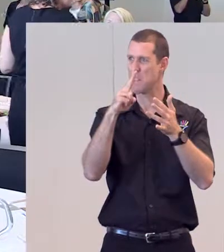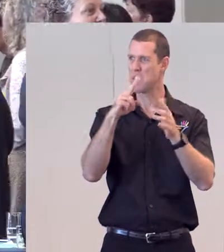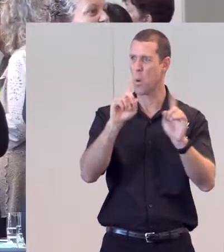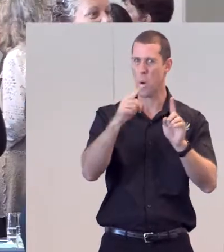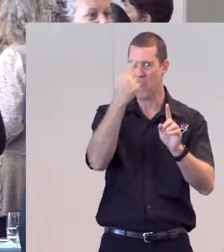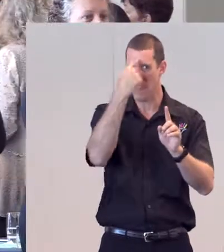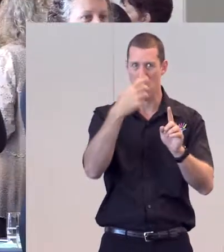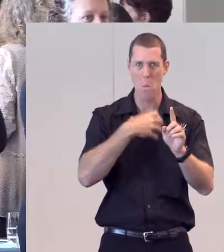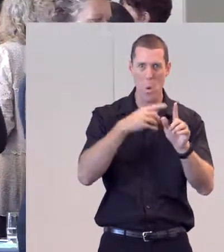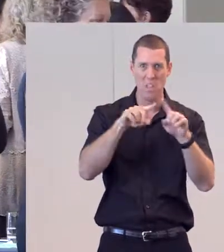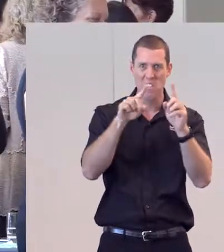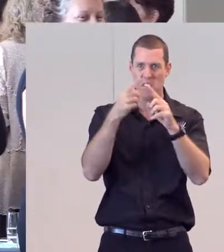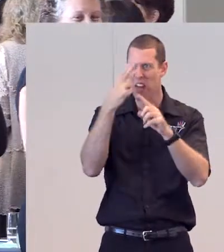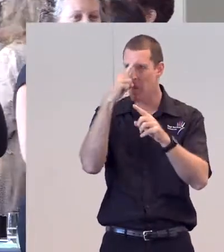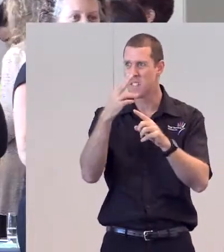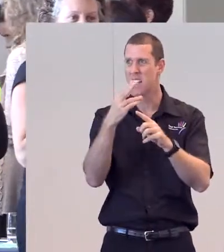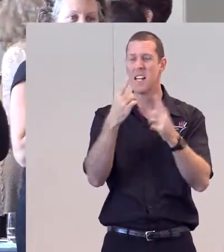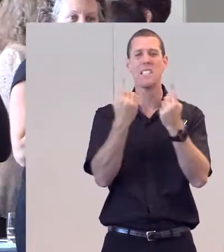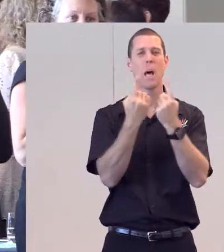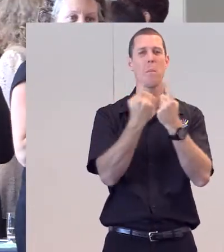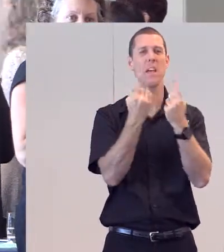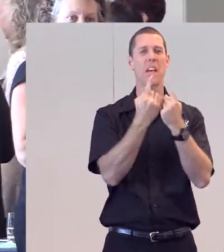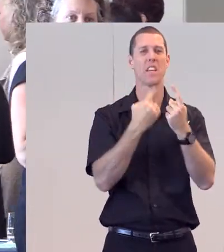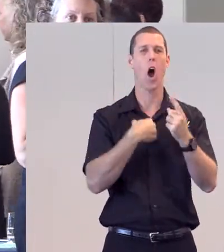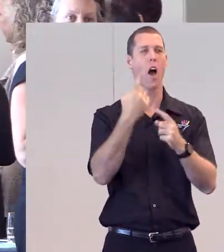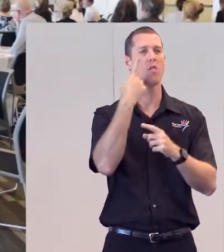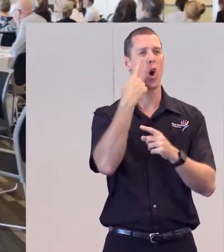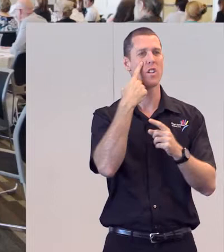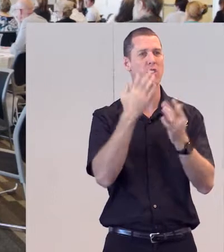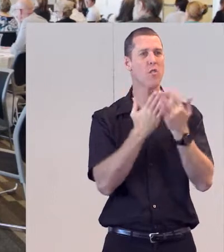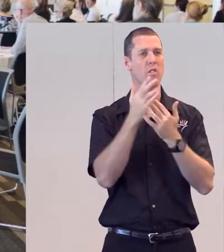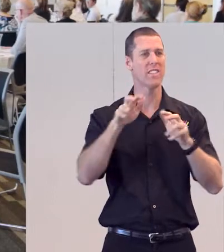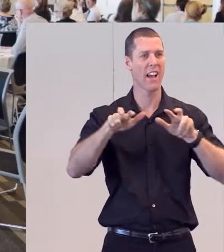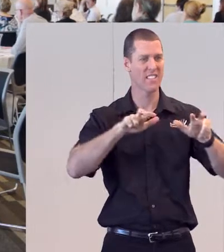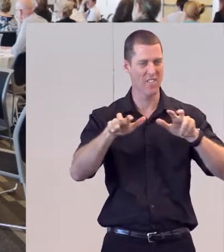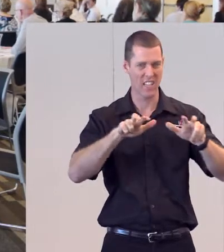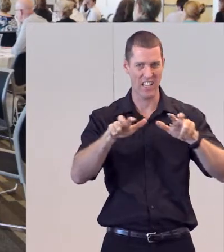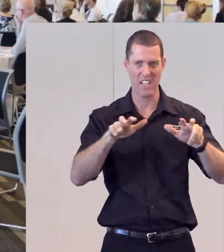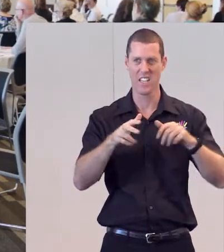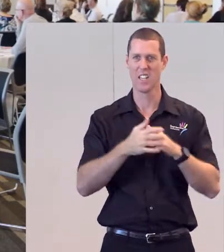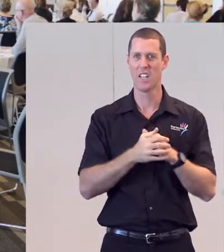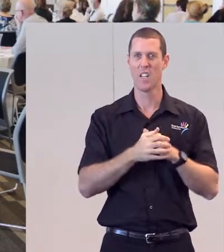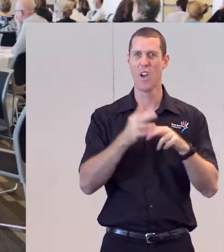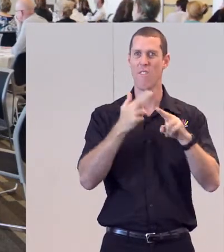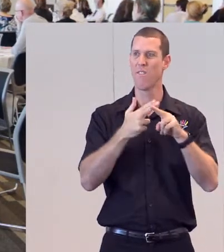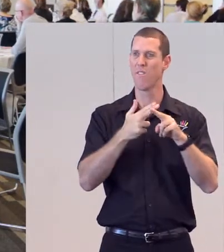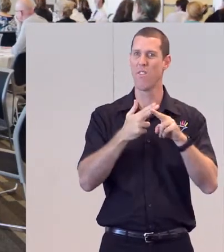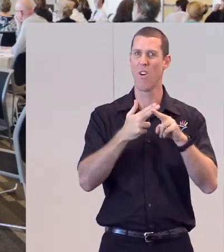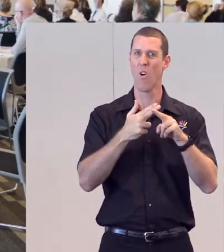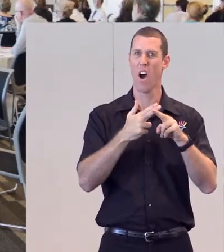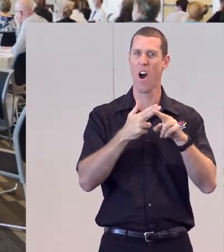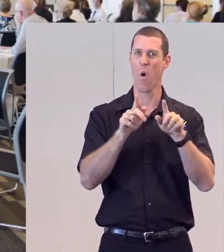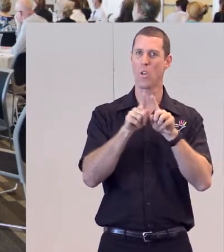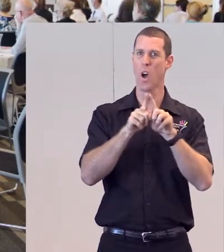think? Something that I've noticed in doing it for a provider that I